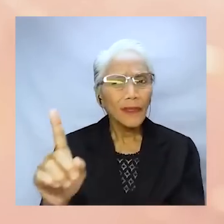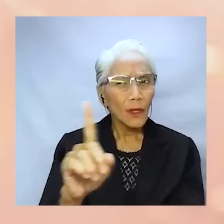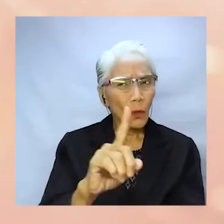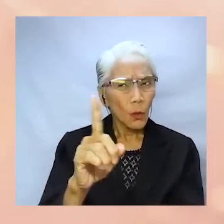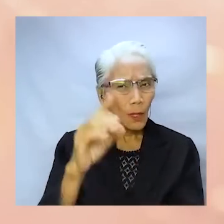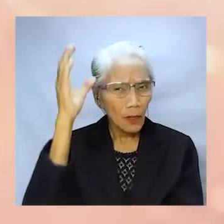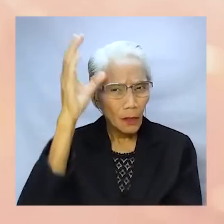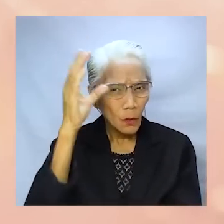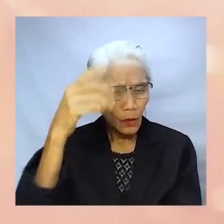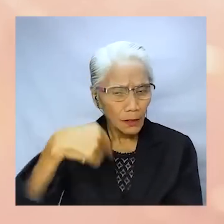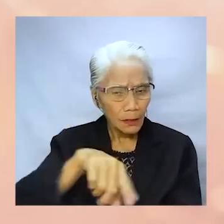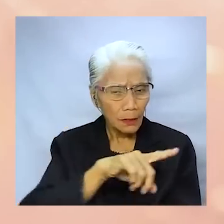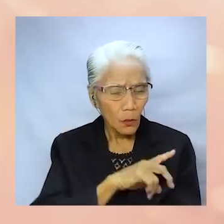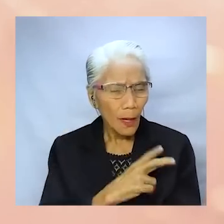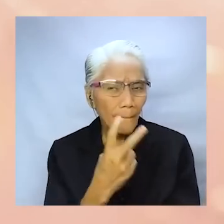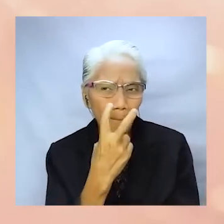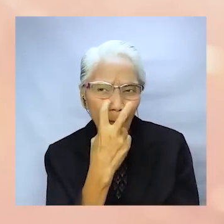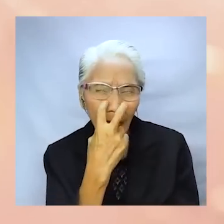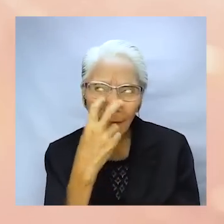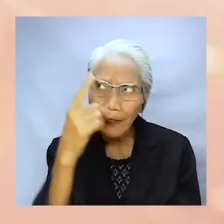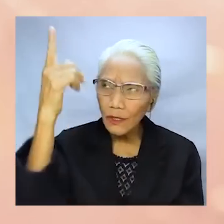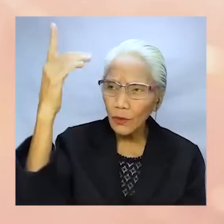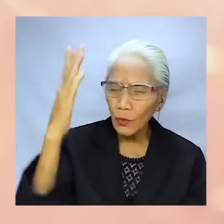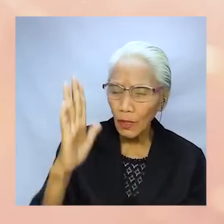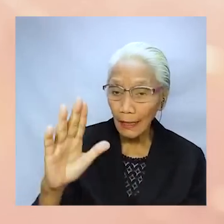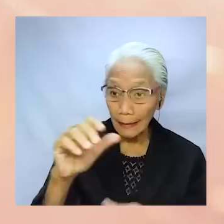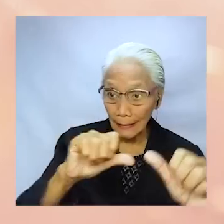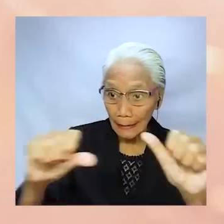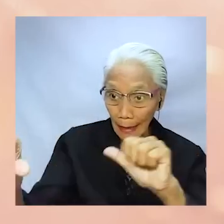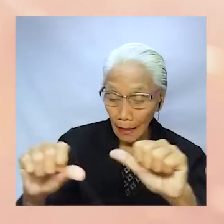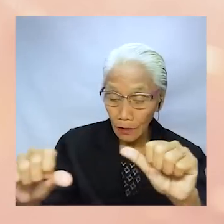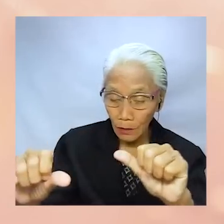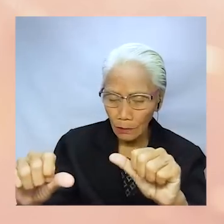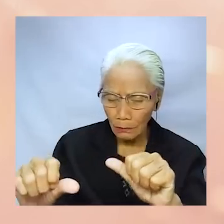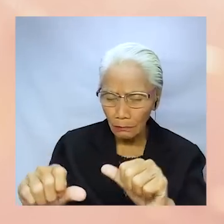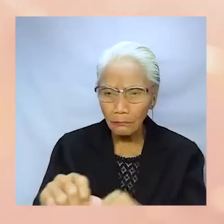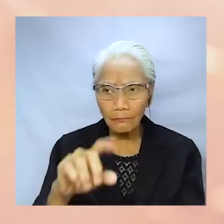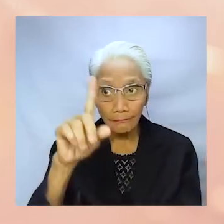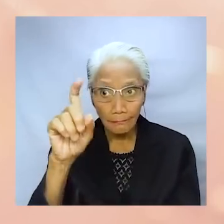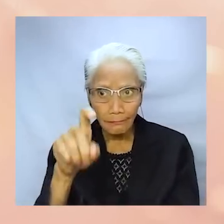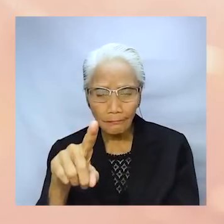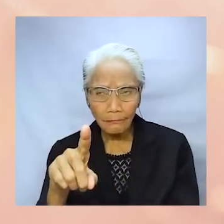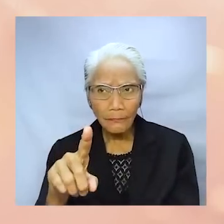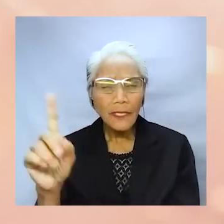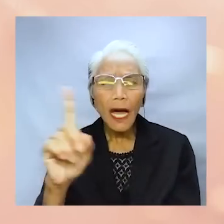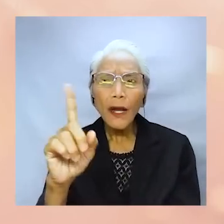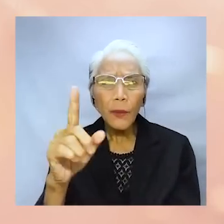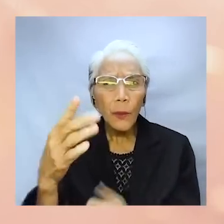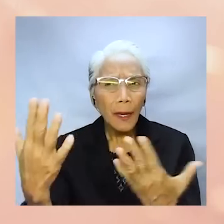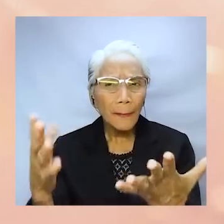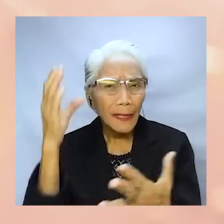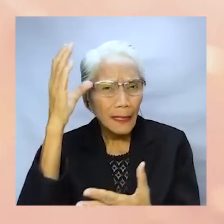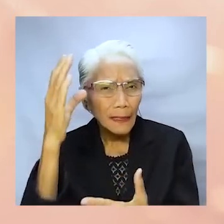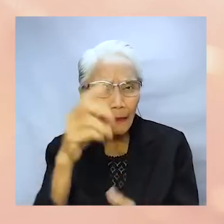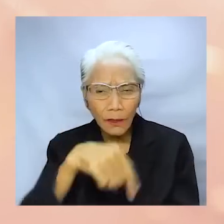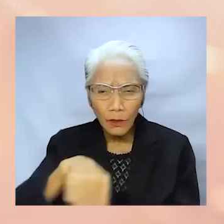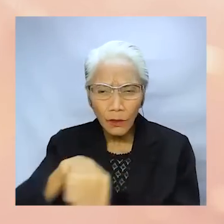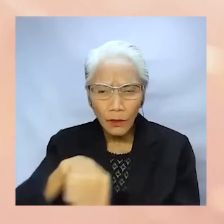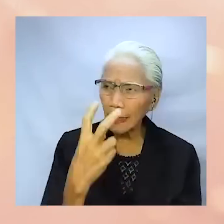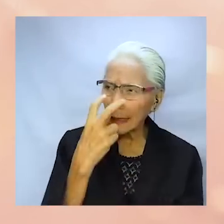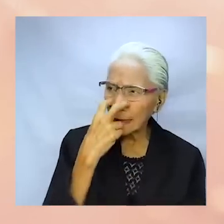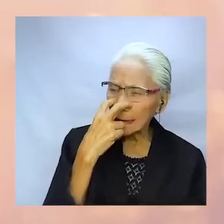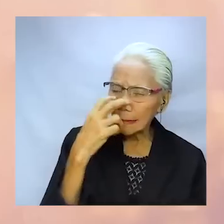our blindness to God's actions? Ano ang mga sanhi ng ating pagkabulag sa pagkilos ng